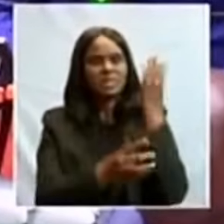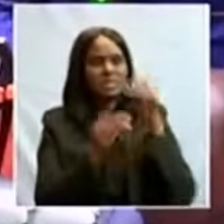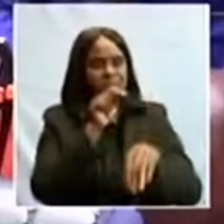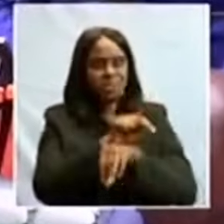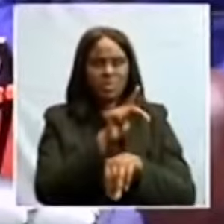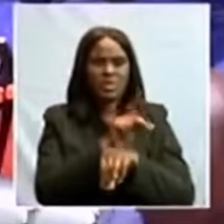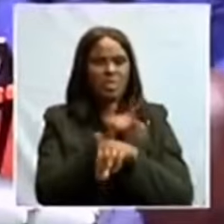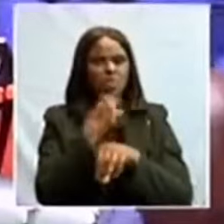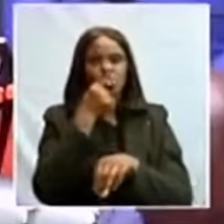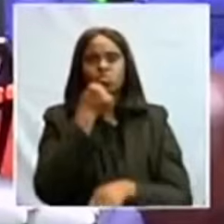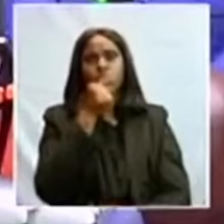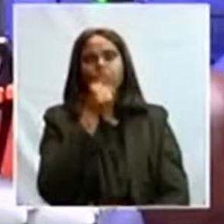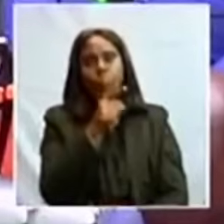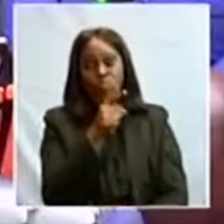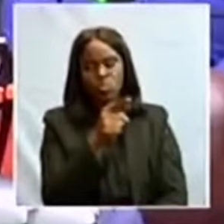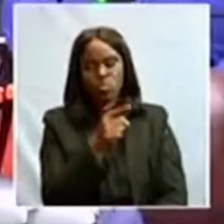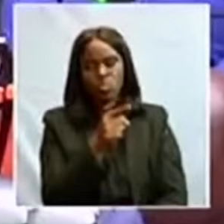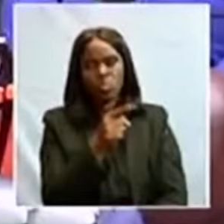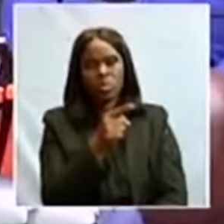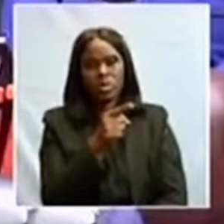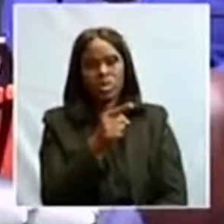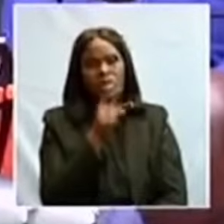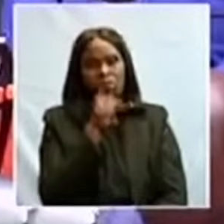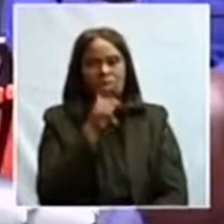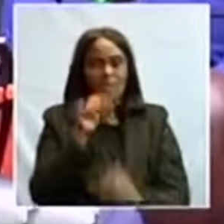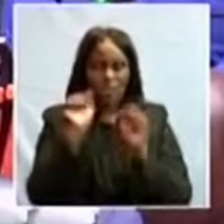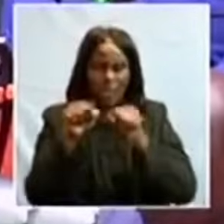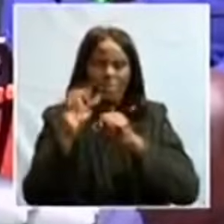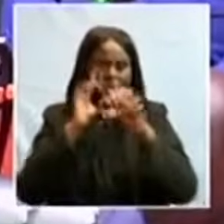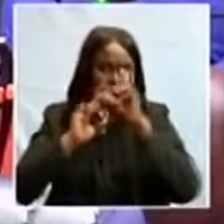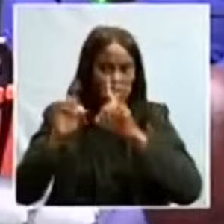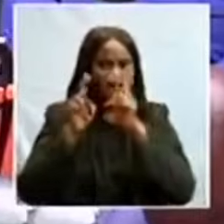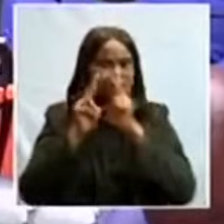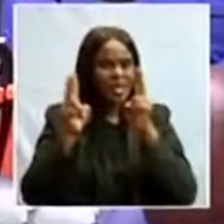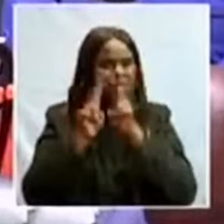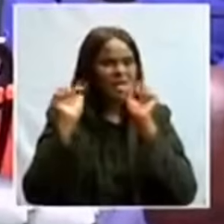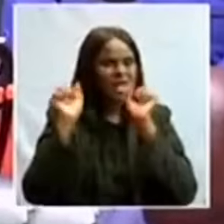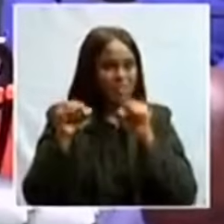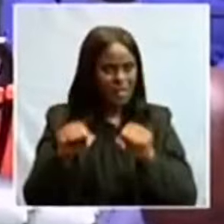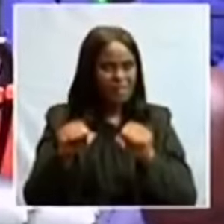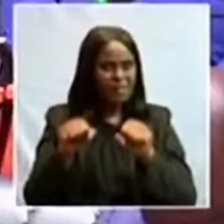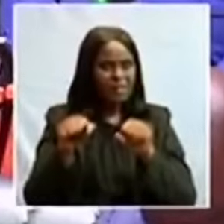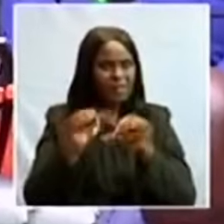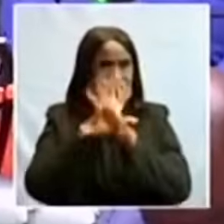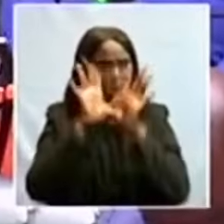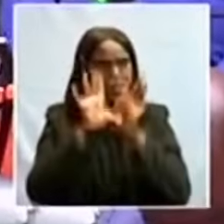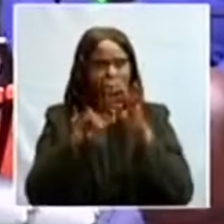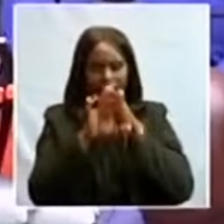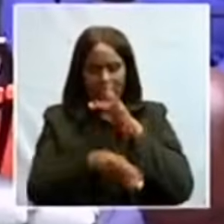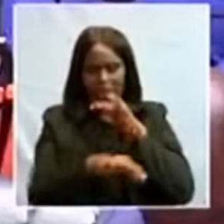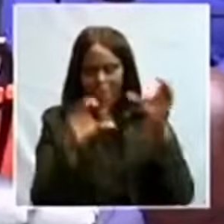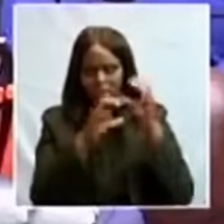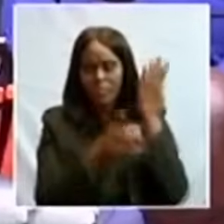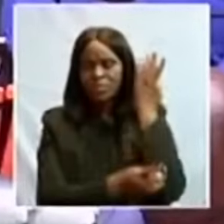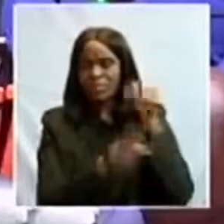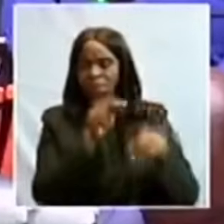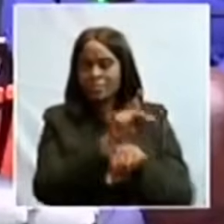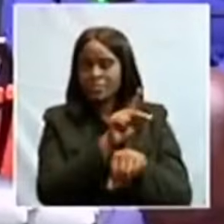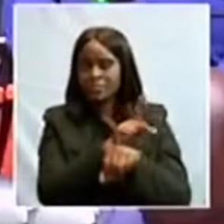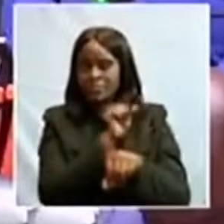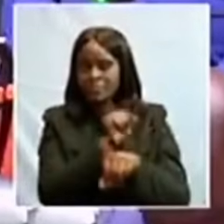projects? Because he happily debated very well that under community